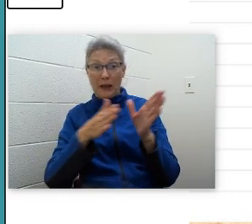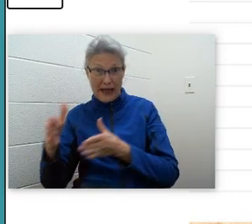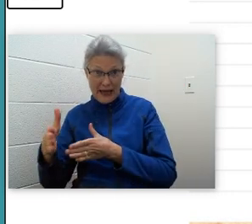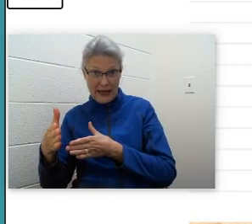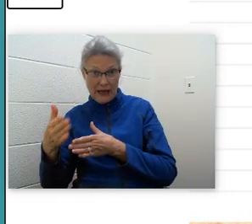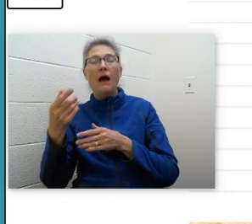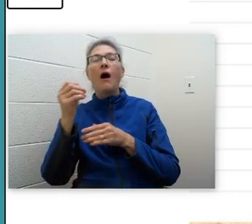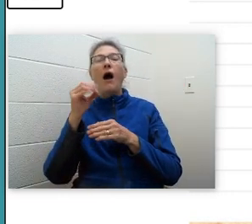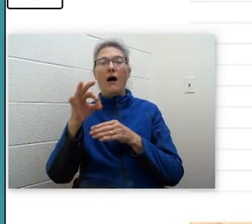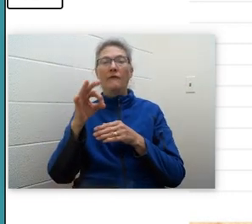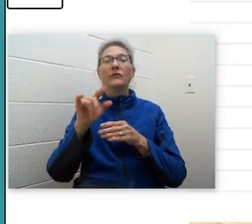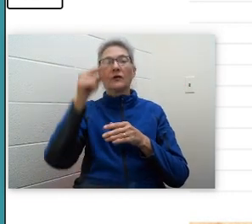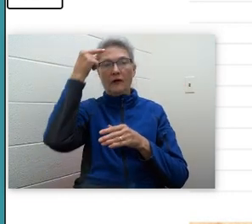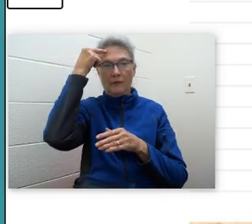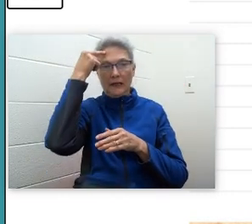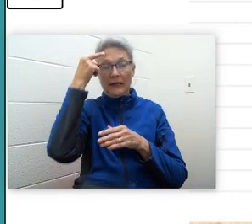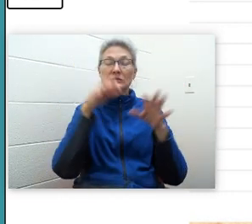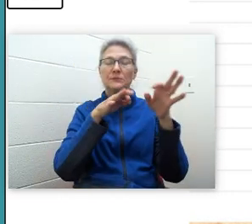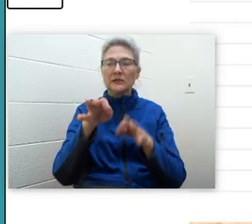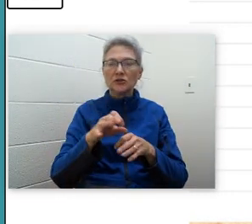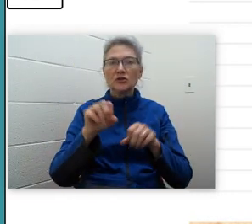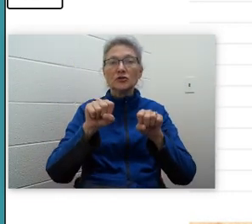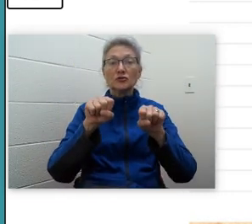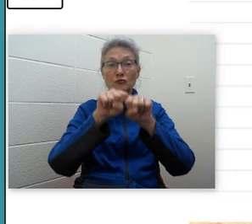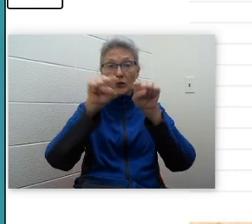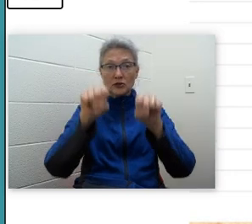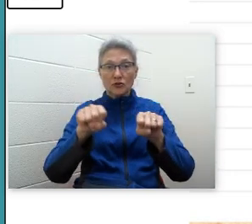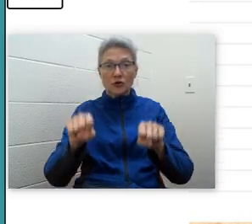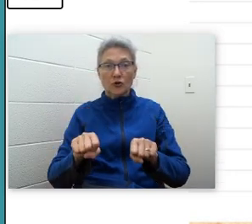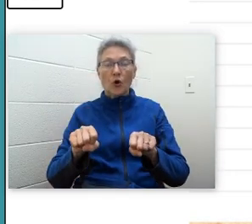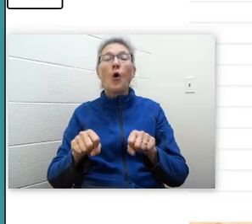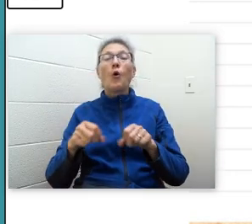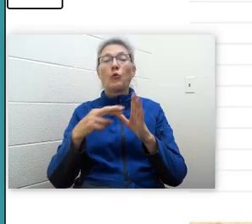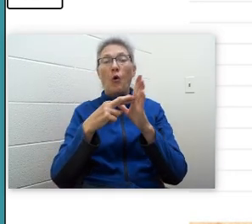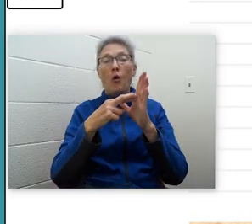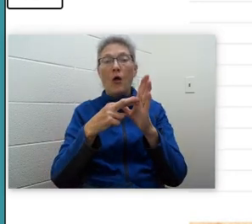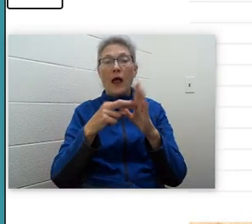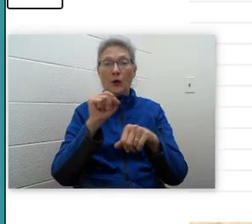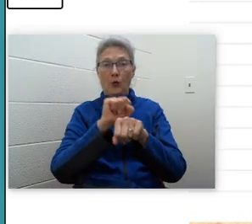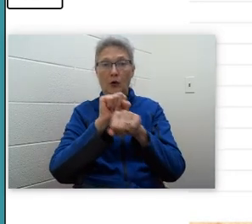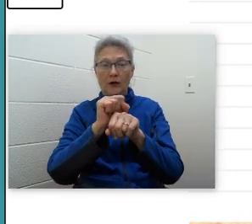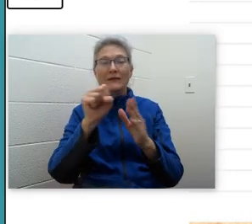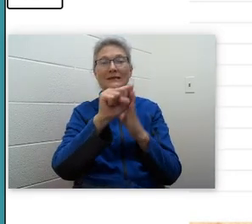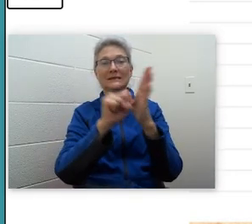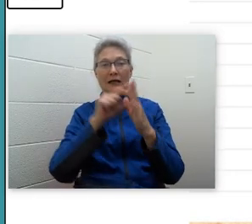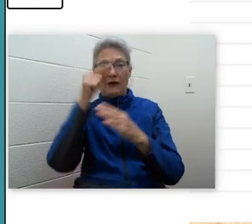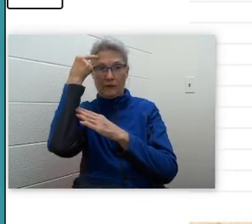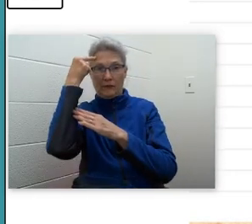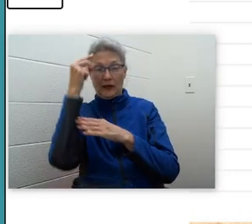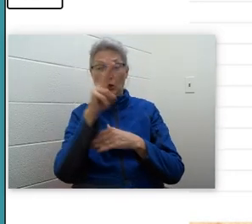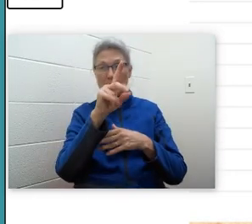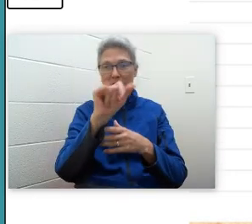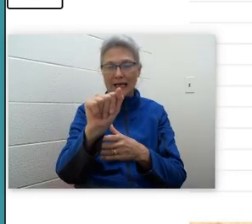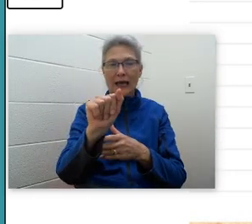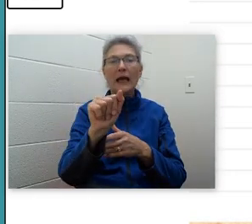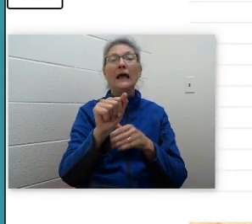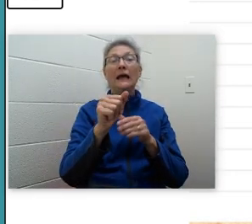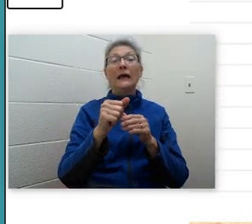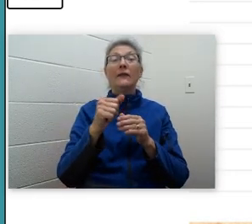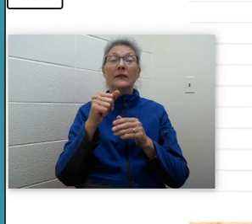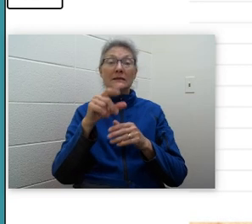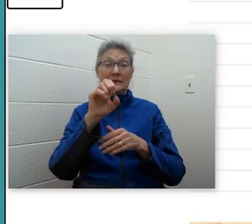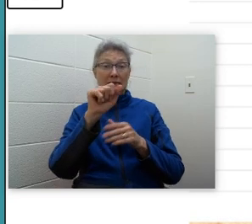the structure, role, and work of the state government. In the United States, state governments are modeled after the federal